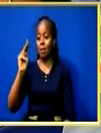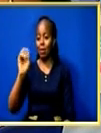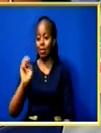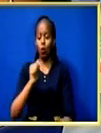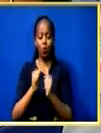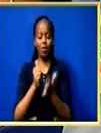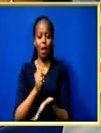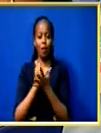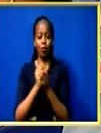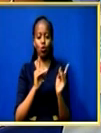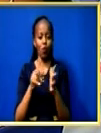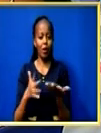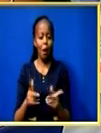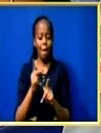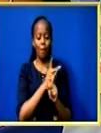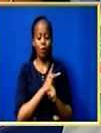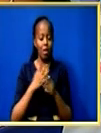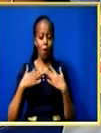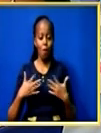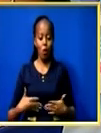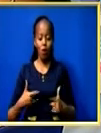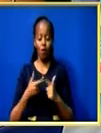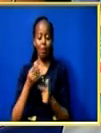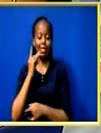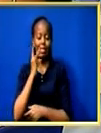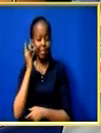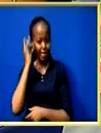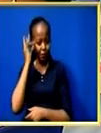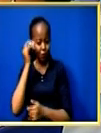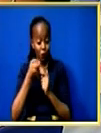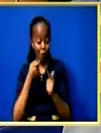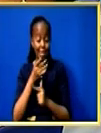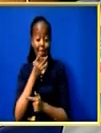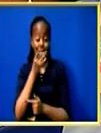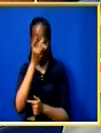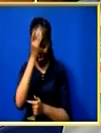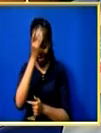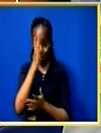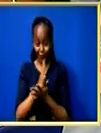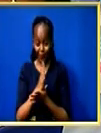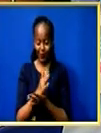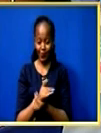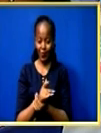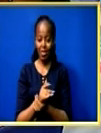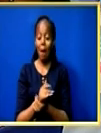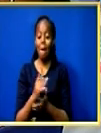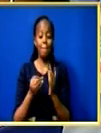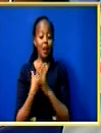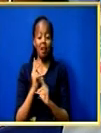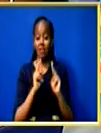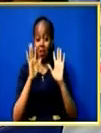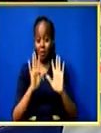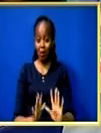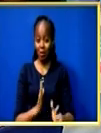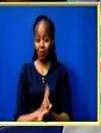helps us to protect our bodies from diseases. Beautiful. So Actually, are plants important? Very